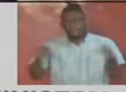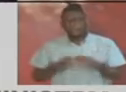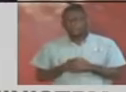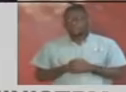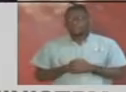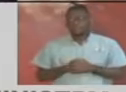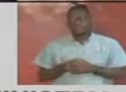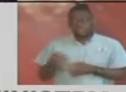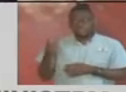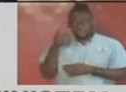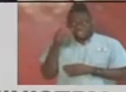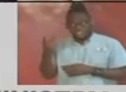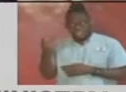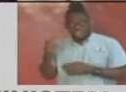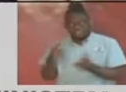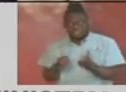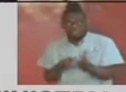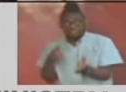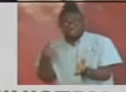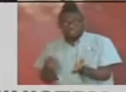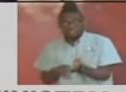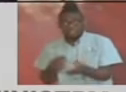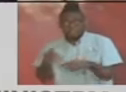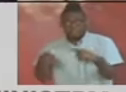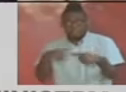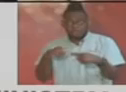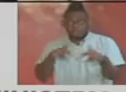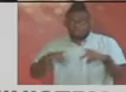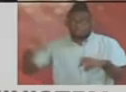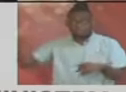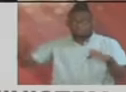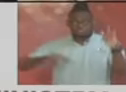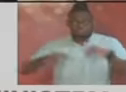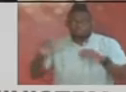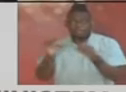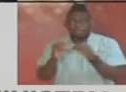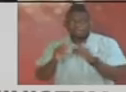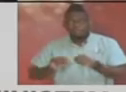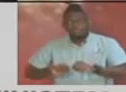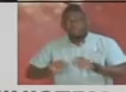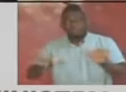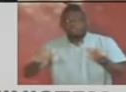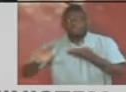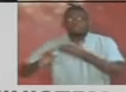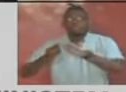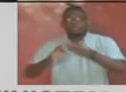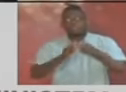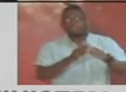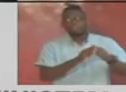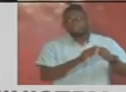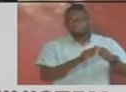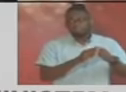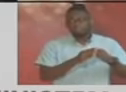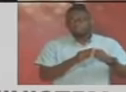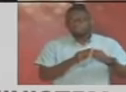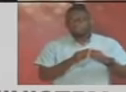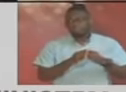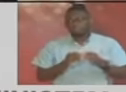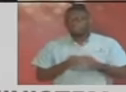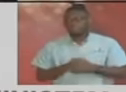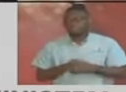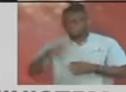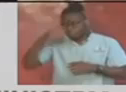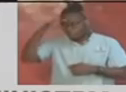seen sometimes also increase in community spread. And that increase in community spread is occurring among the community because